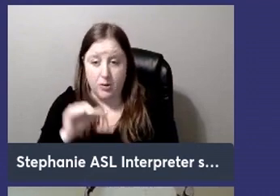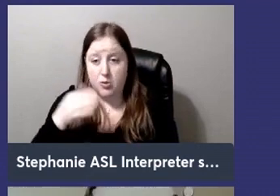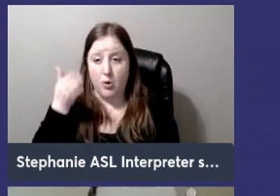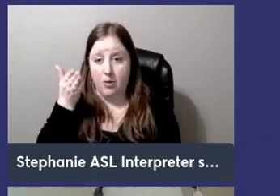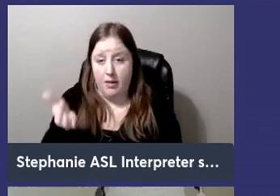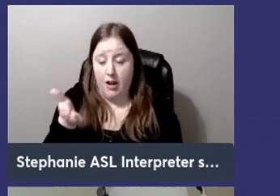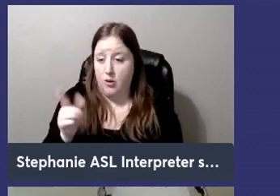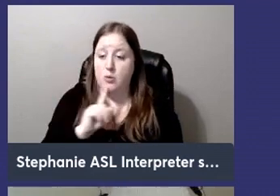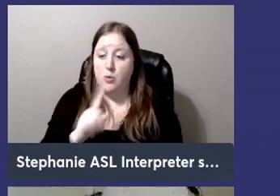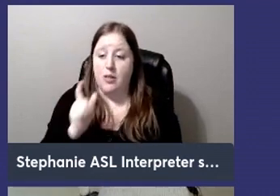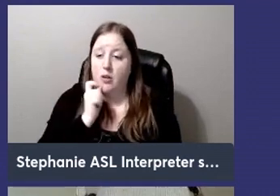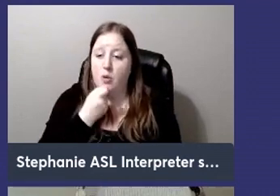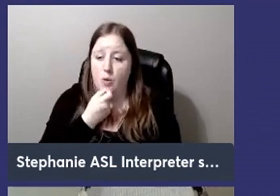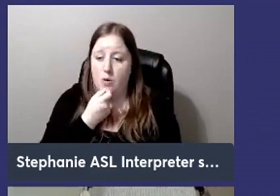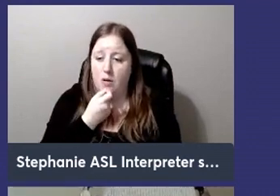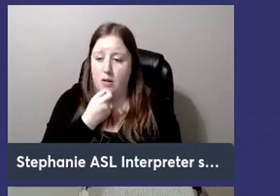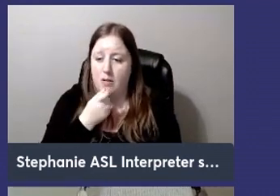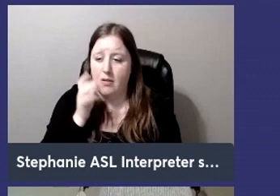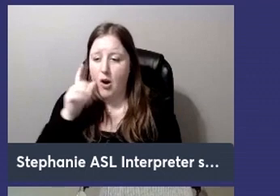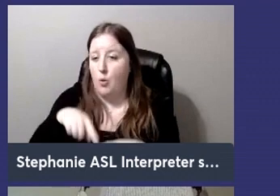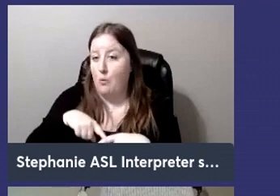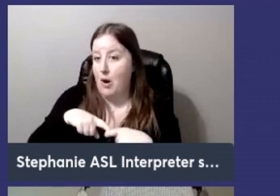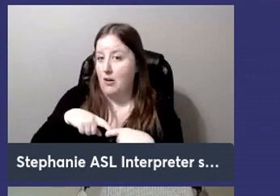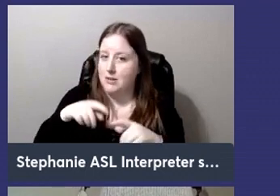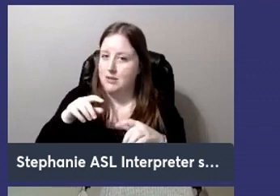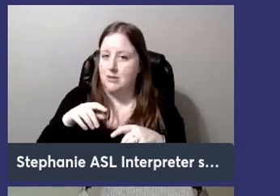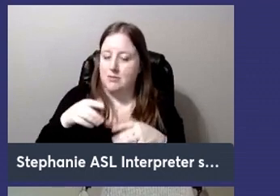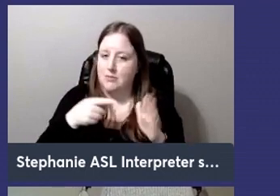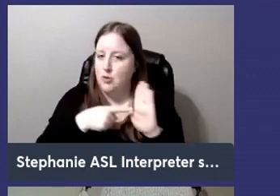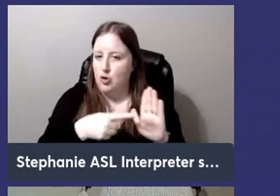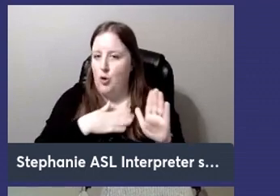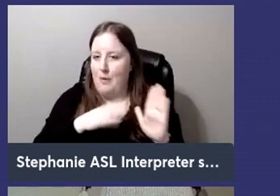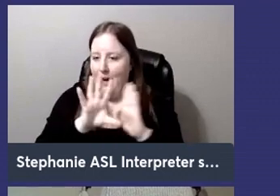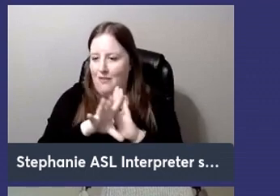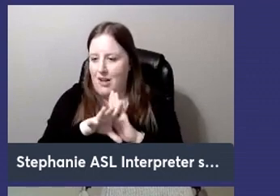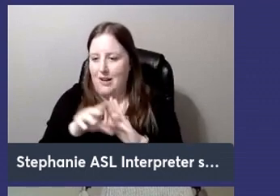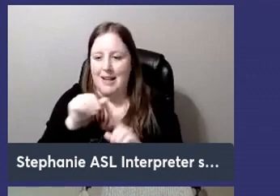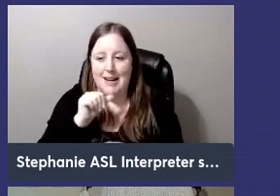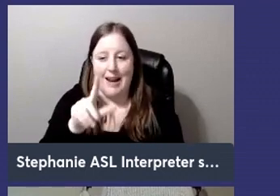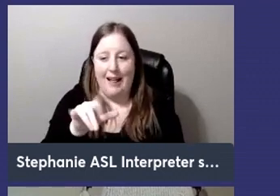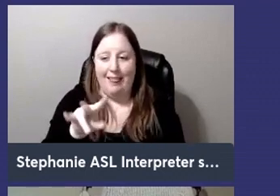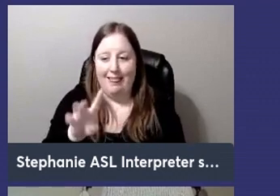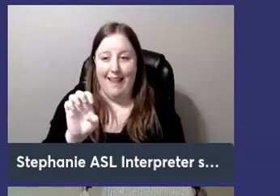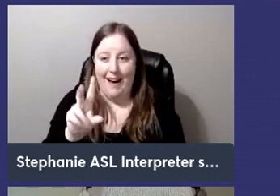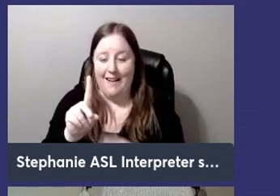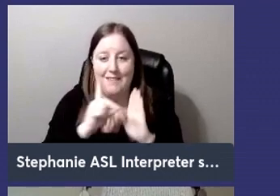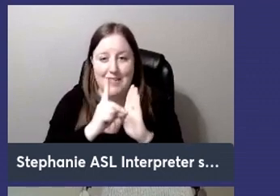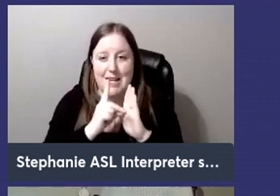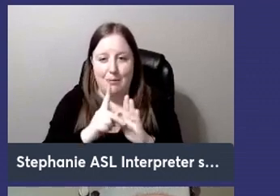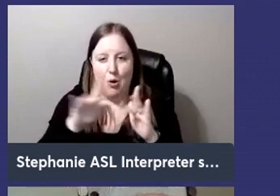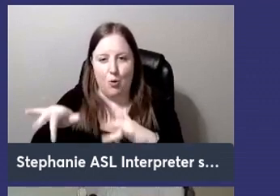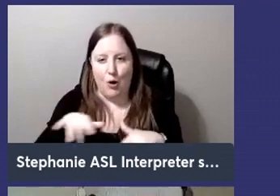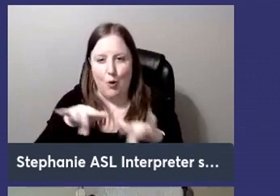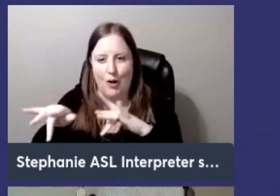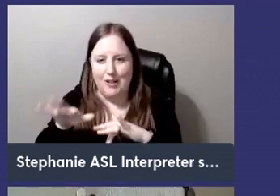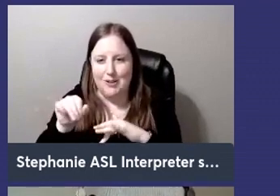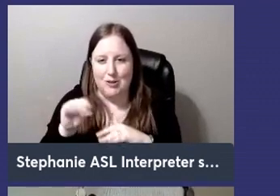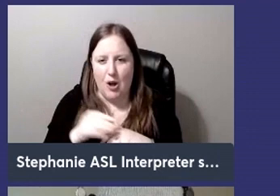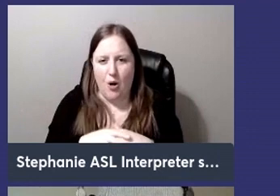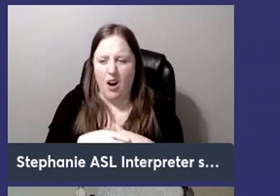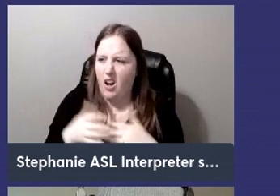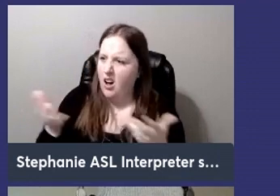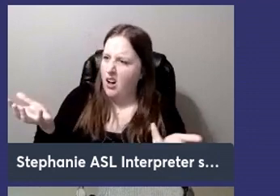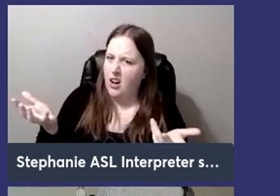kind of cool. I can pause and play my video. This is not a live demo. This is a recorded one. So you shouldn't have told us